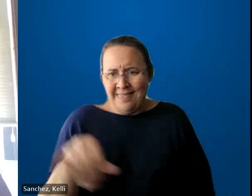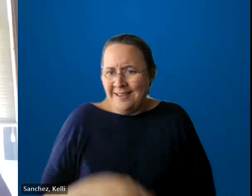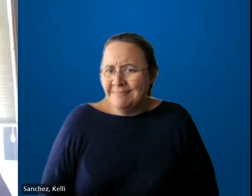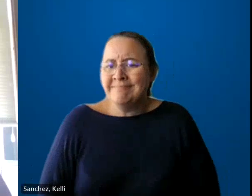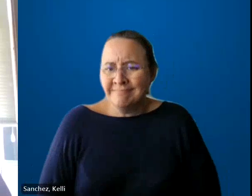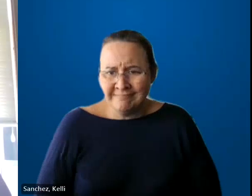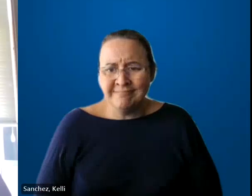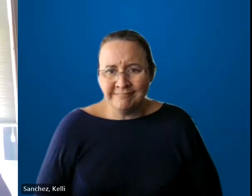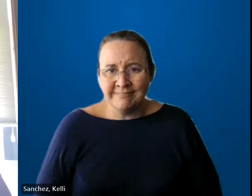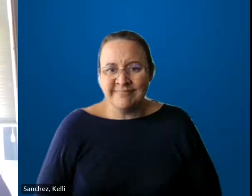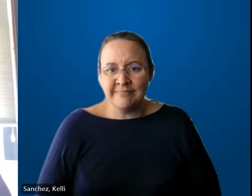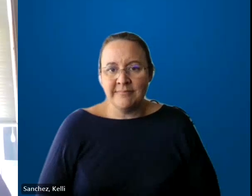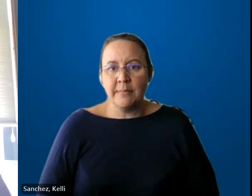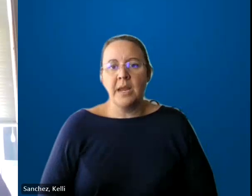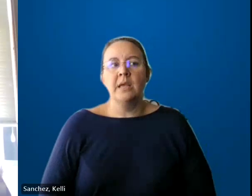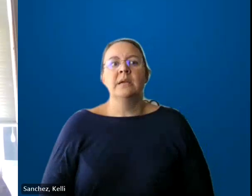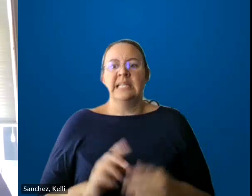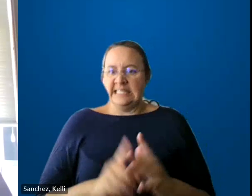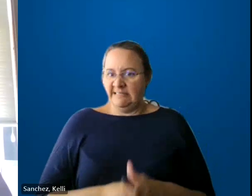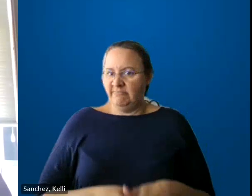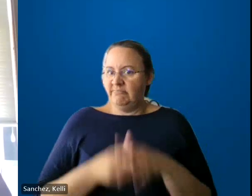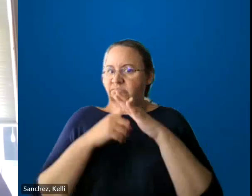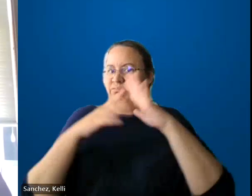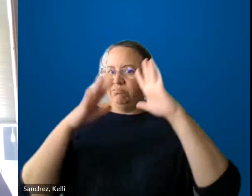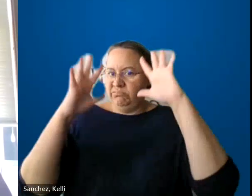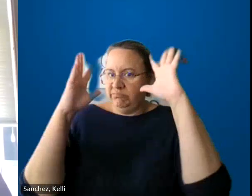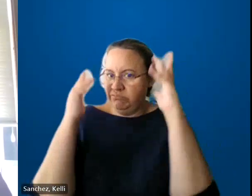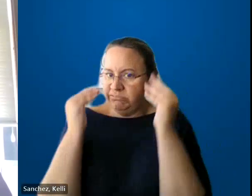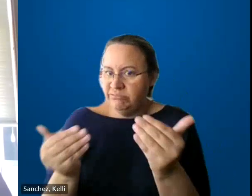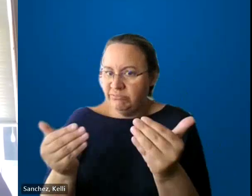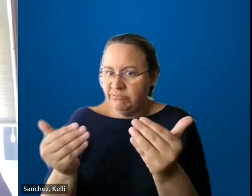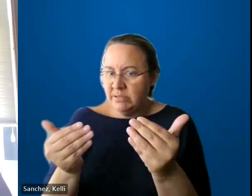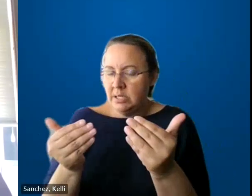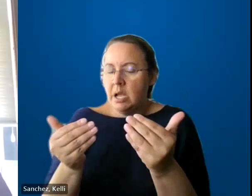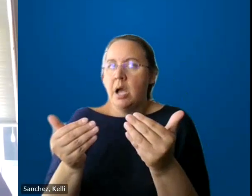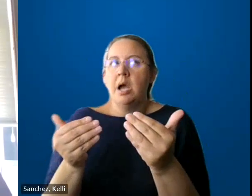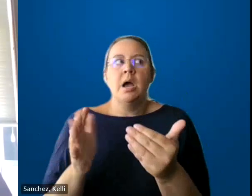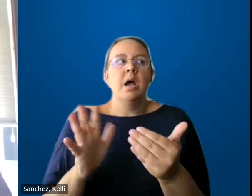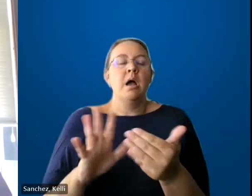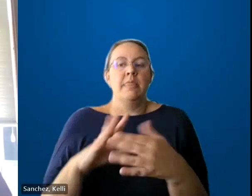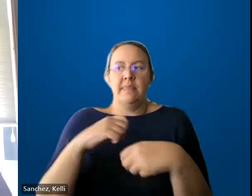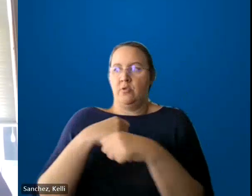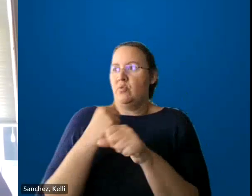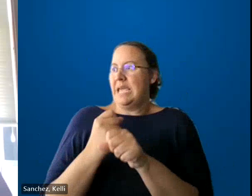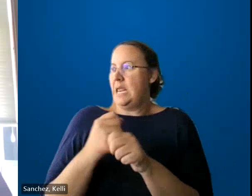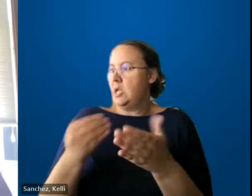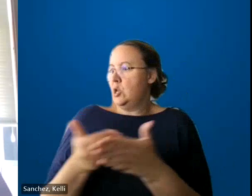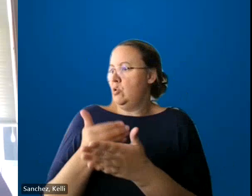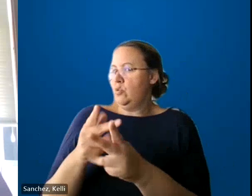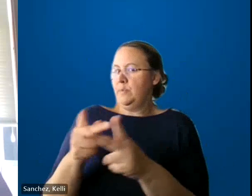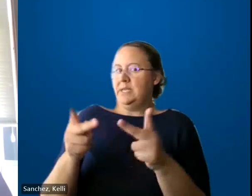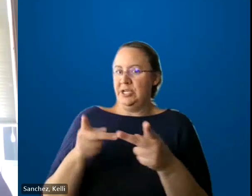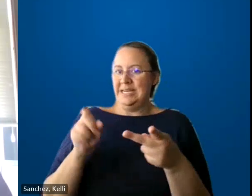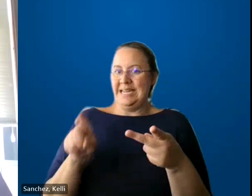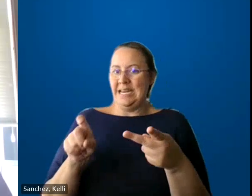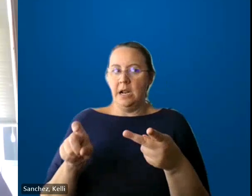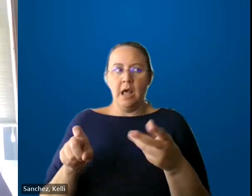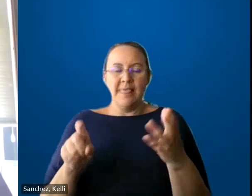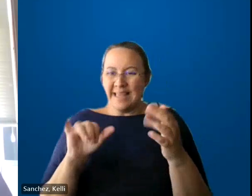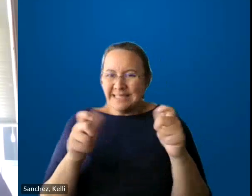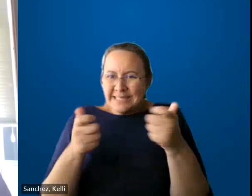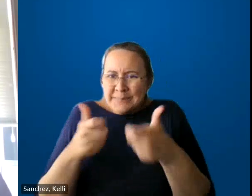um, taking that initiative to create the position that's needed was a huge